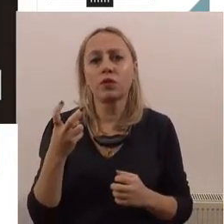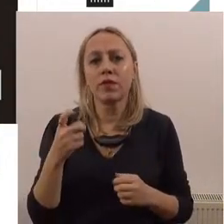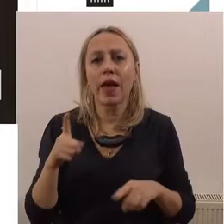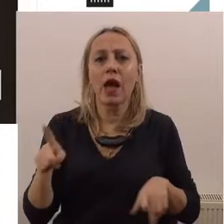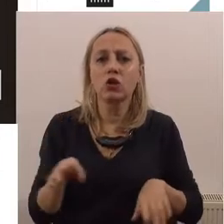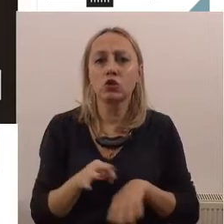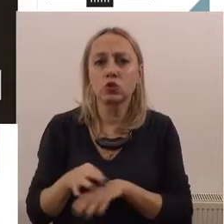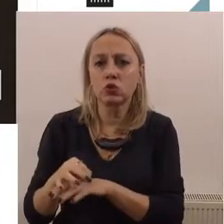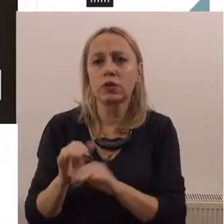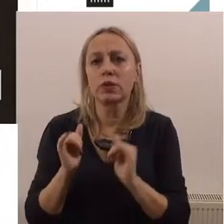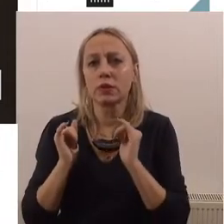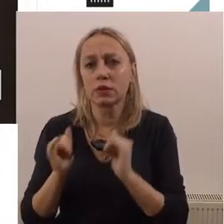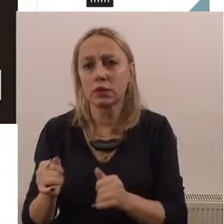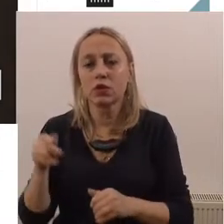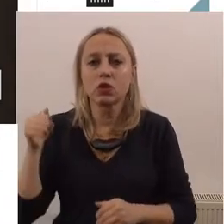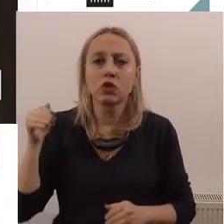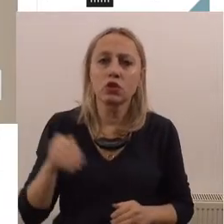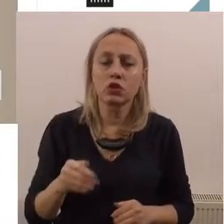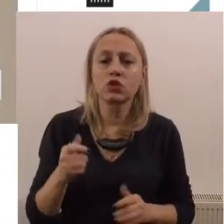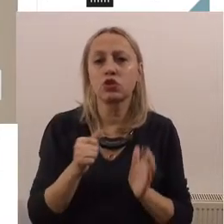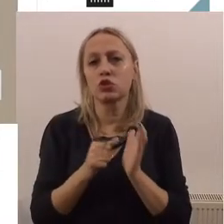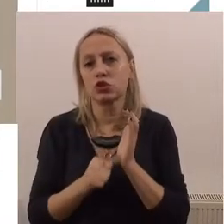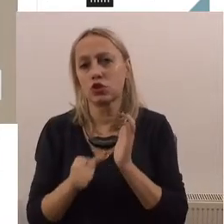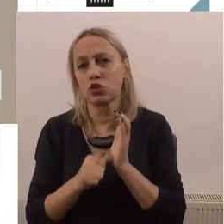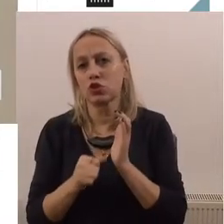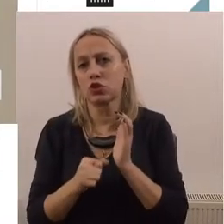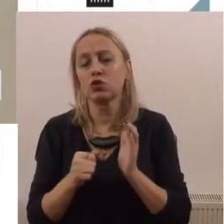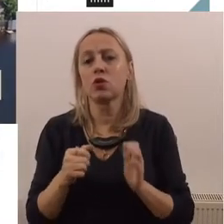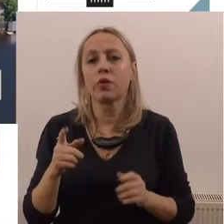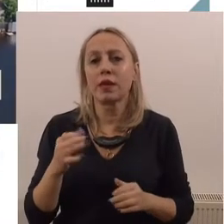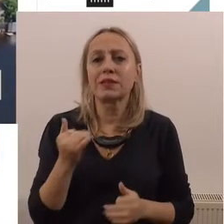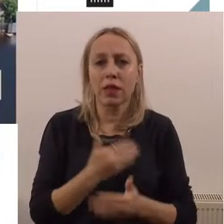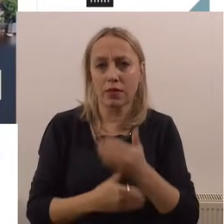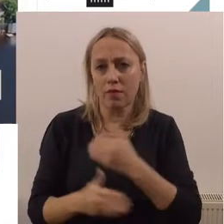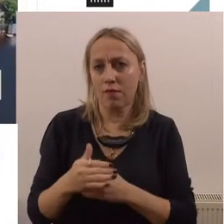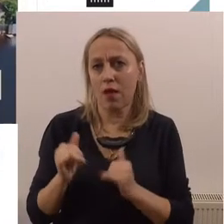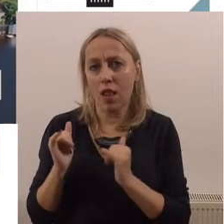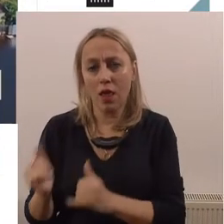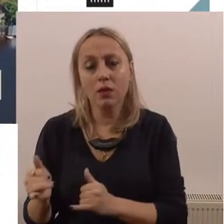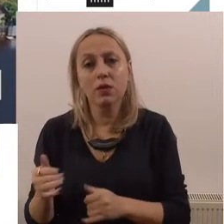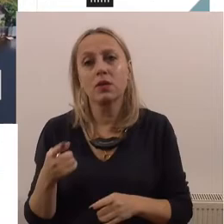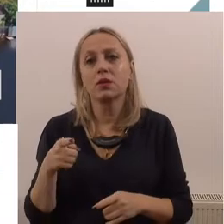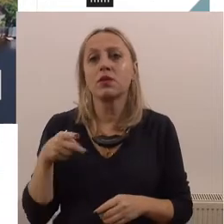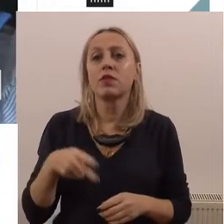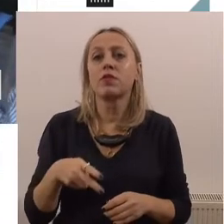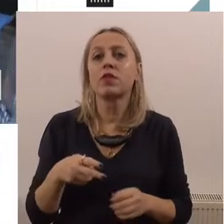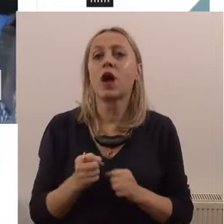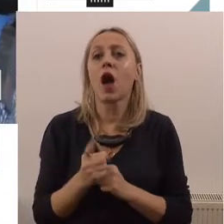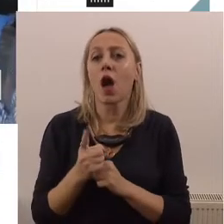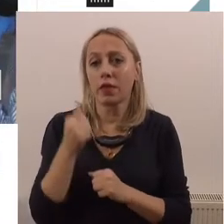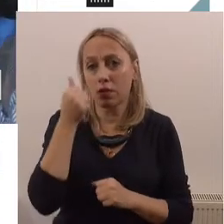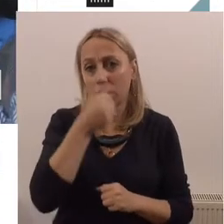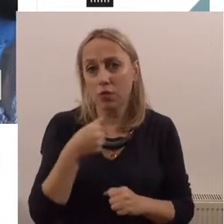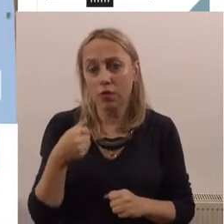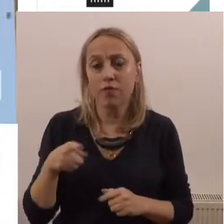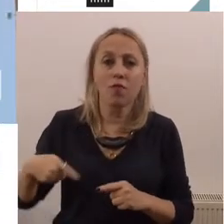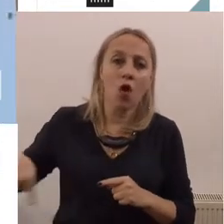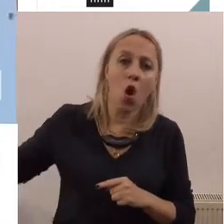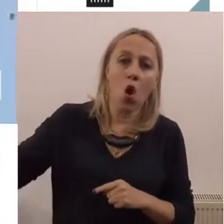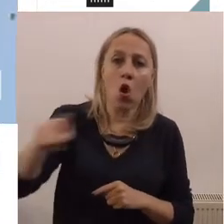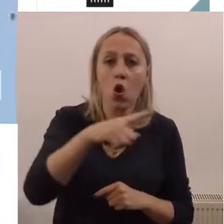200 tours for 1,600 visitors with disabilities. Since 2011,